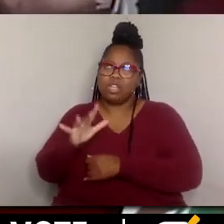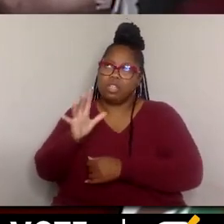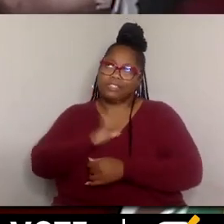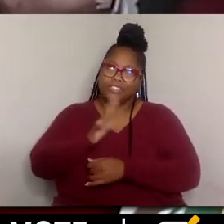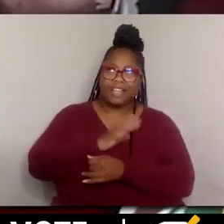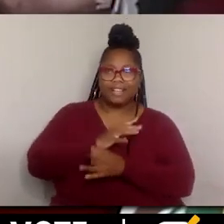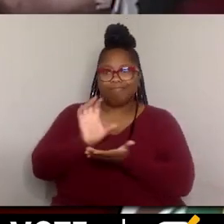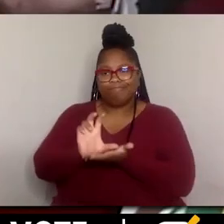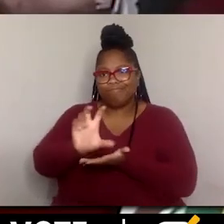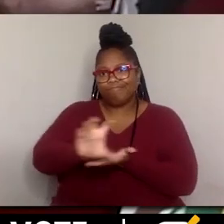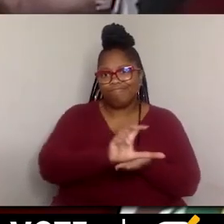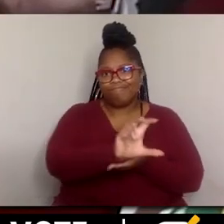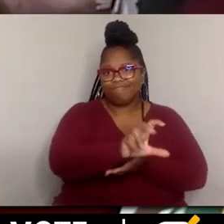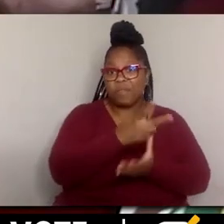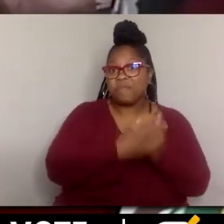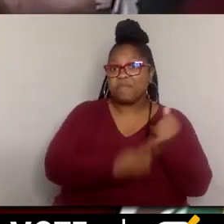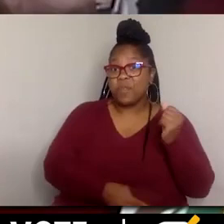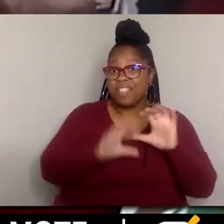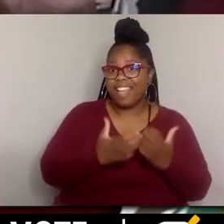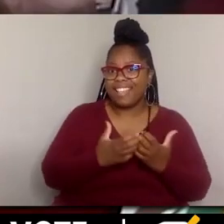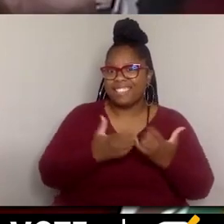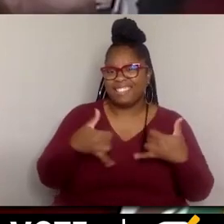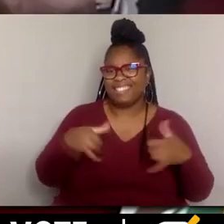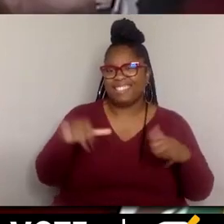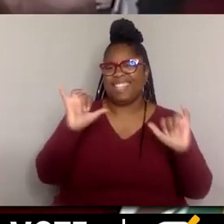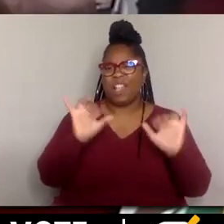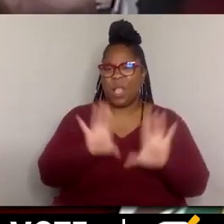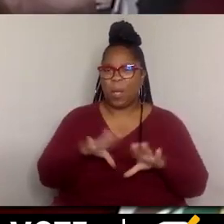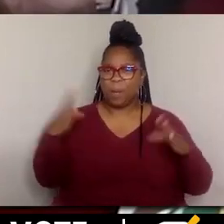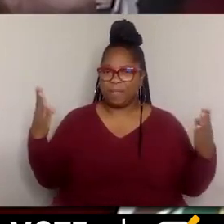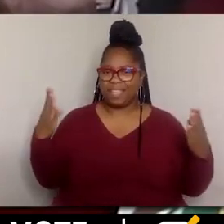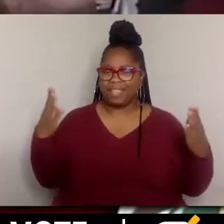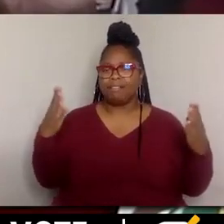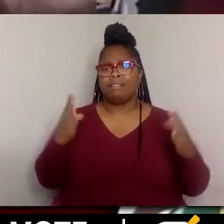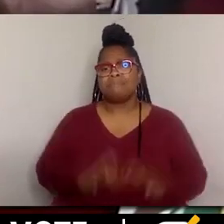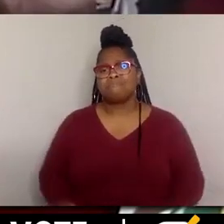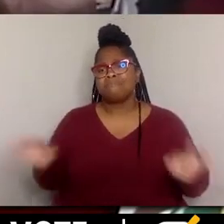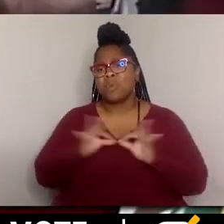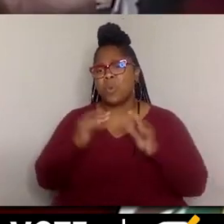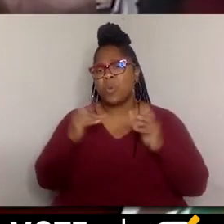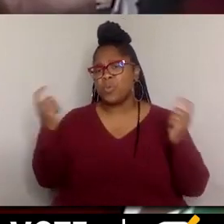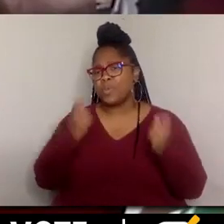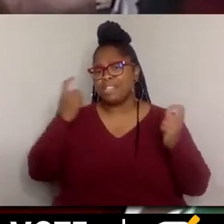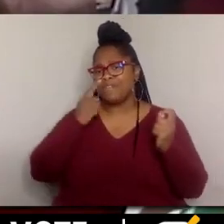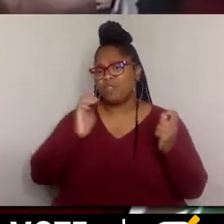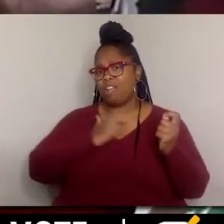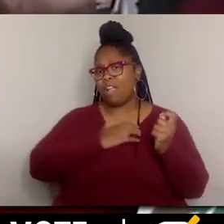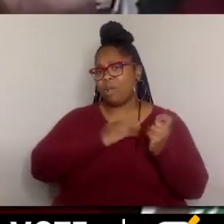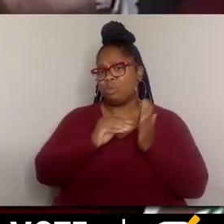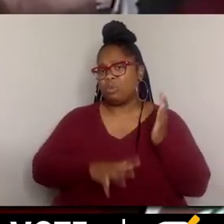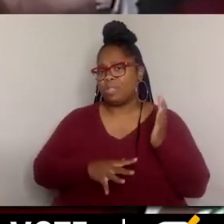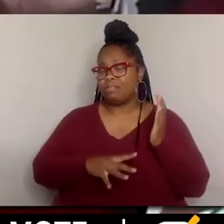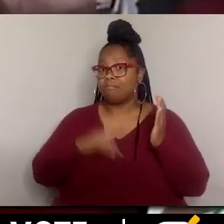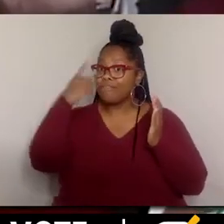open. These are important wins for our students to protect their continuity